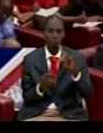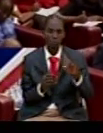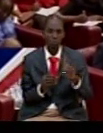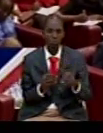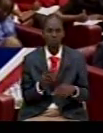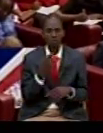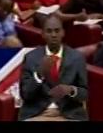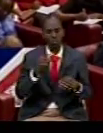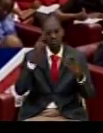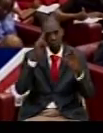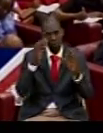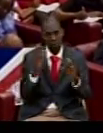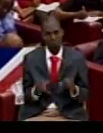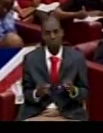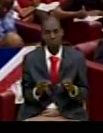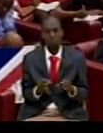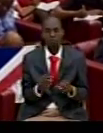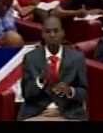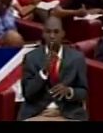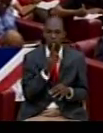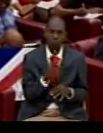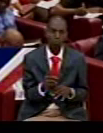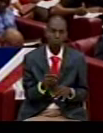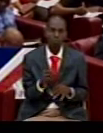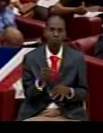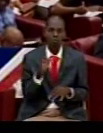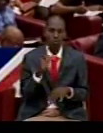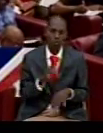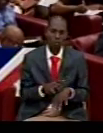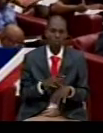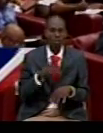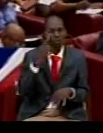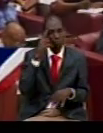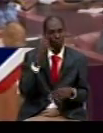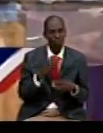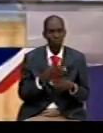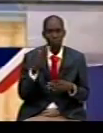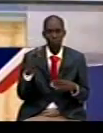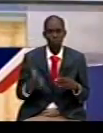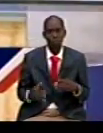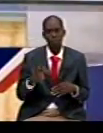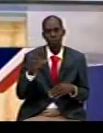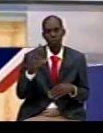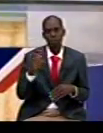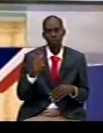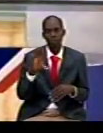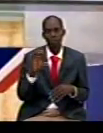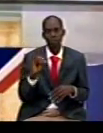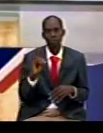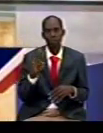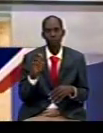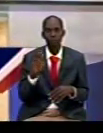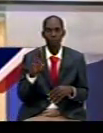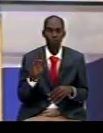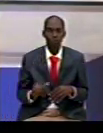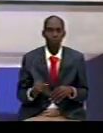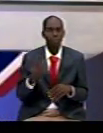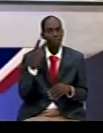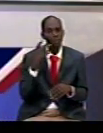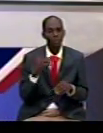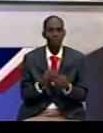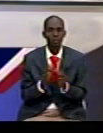decisive, definite touch for total recovery. We're coming back to